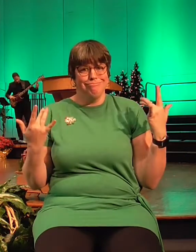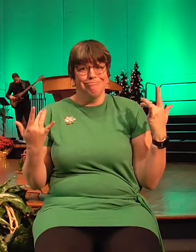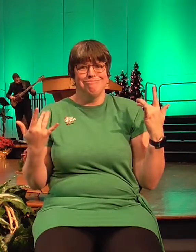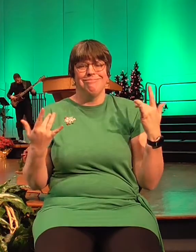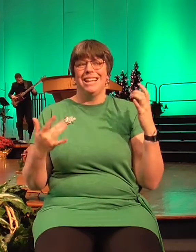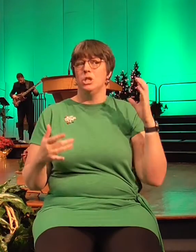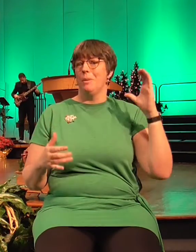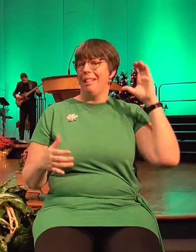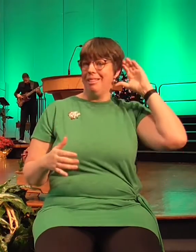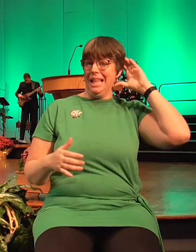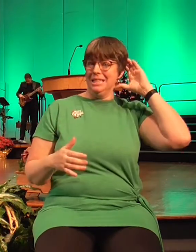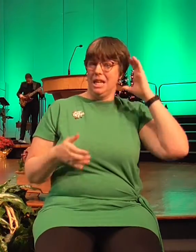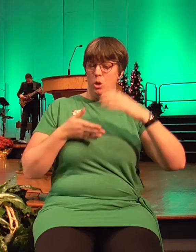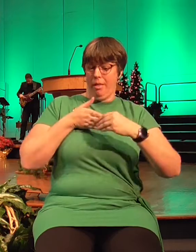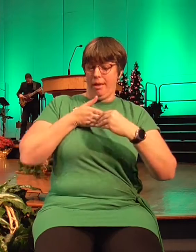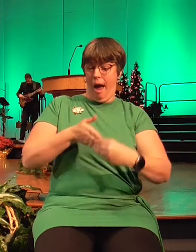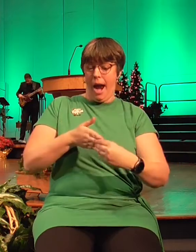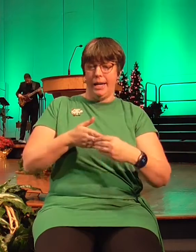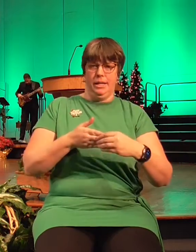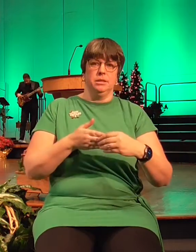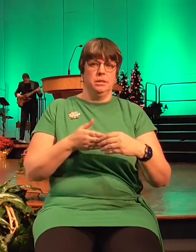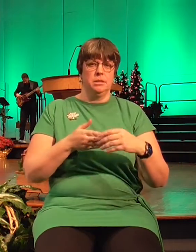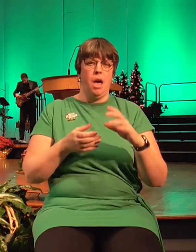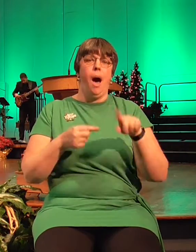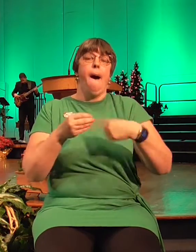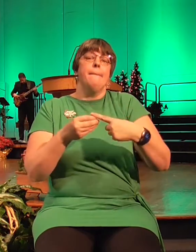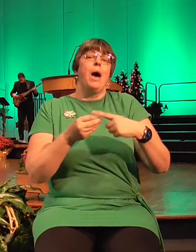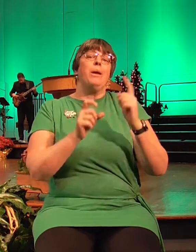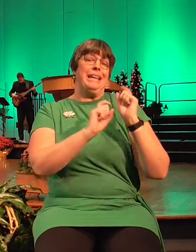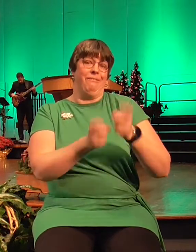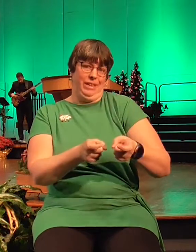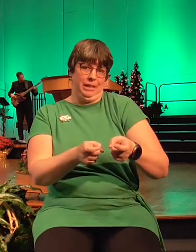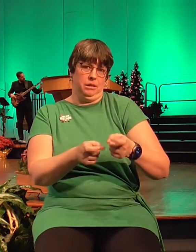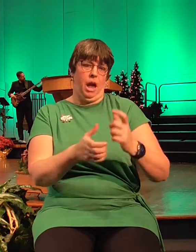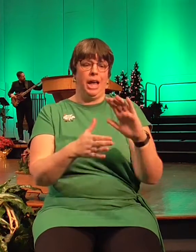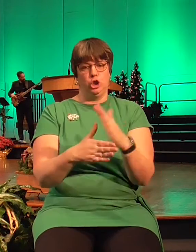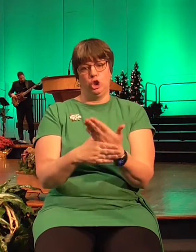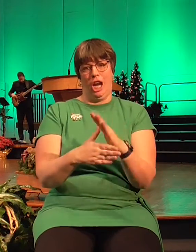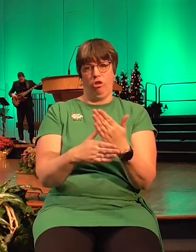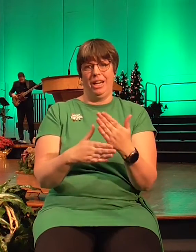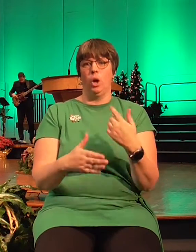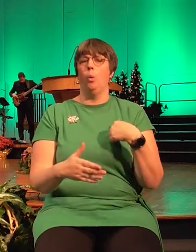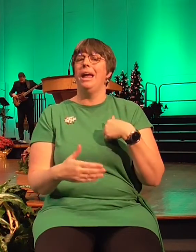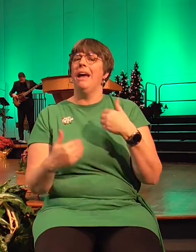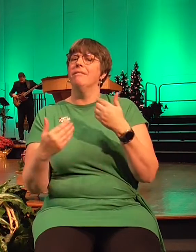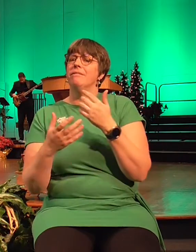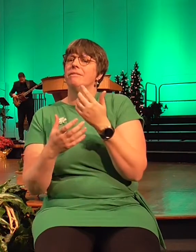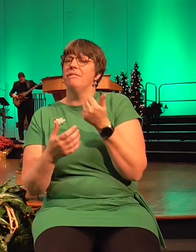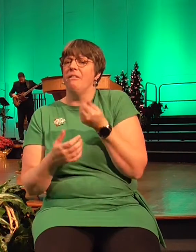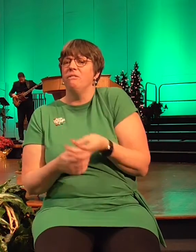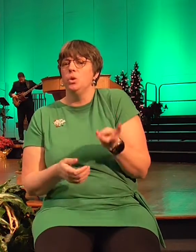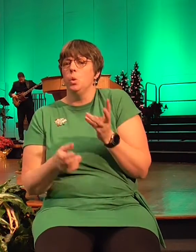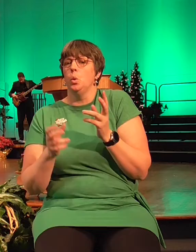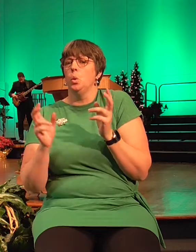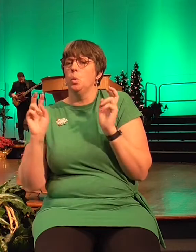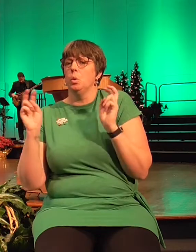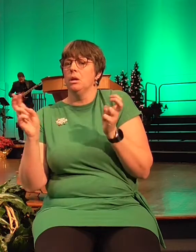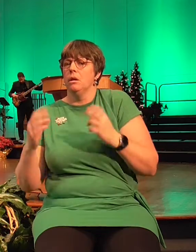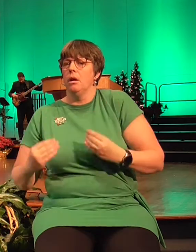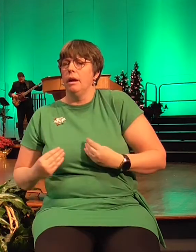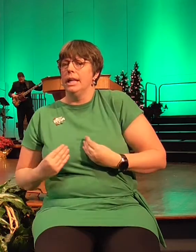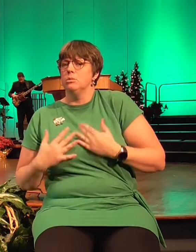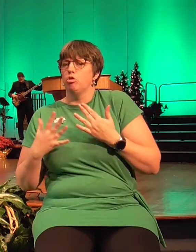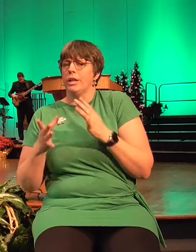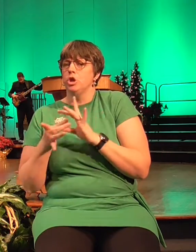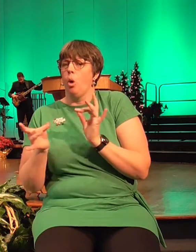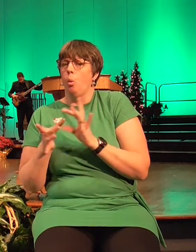our guidance when it comes to giving and sharing. We had some wonderful quotes that Reverend Jackie read about the power of giving,